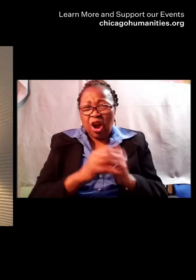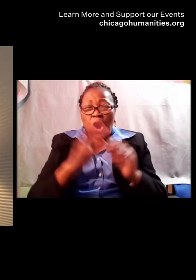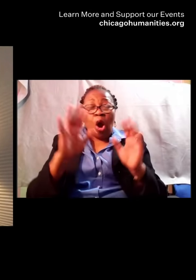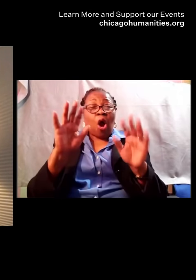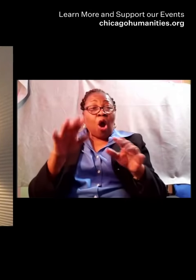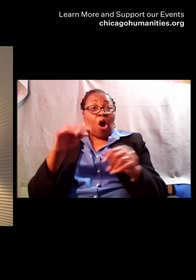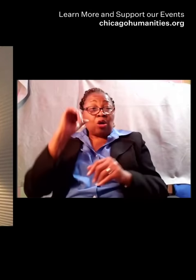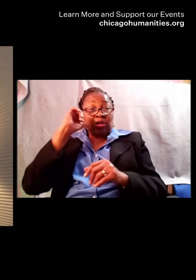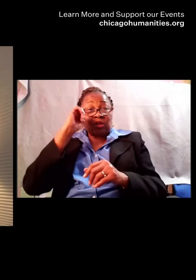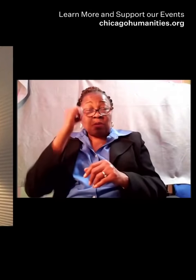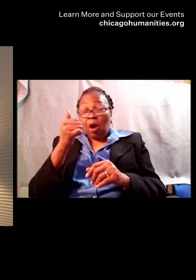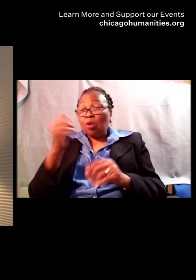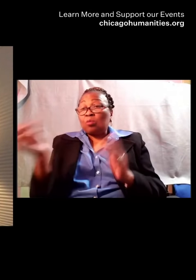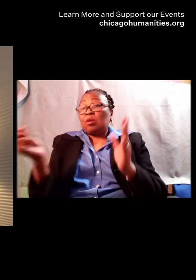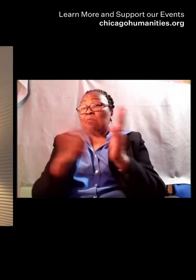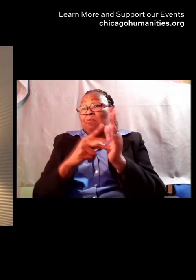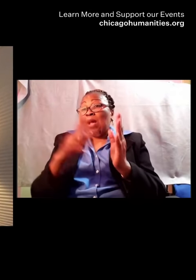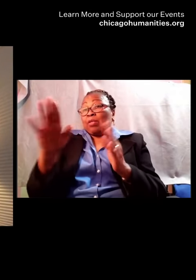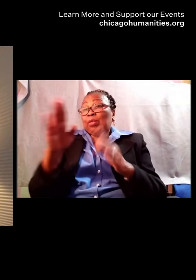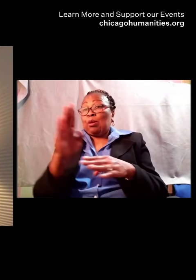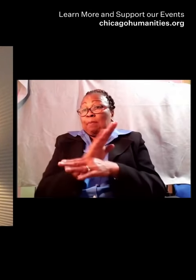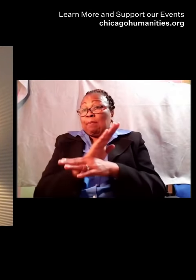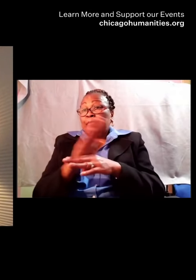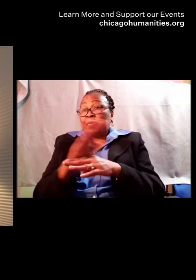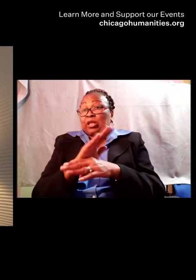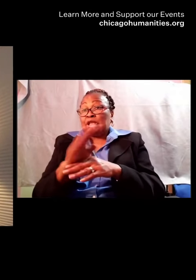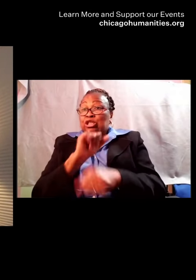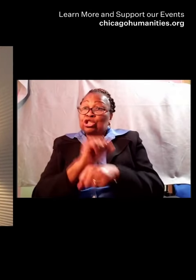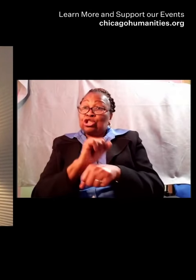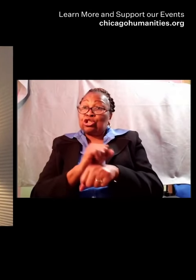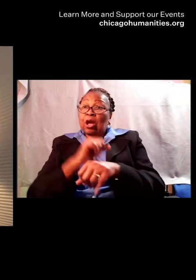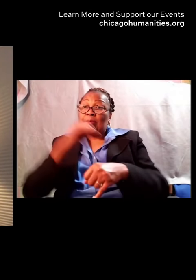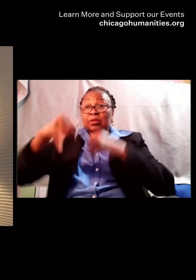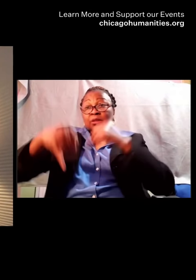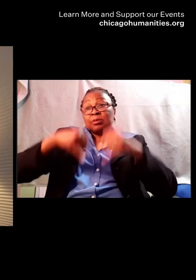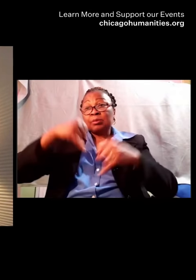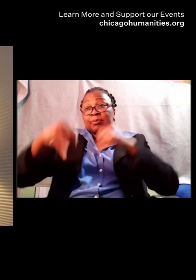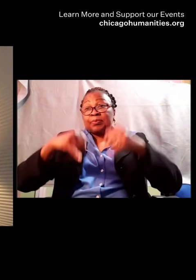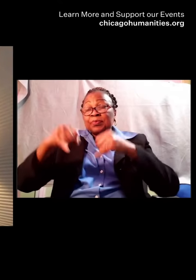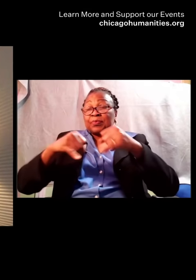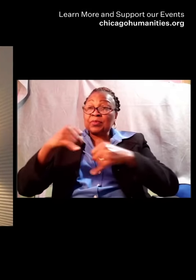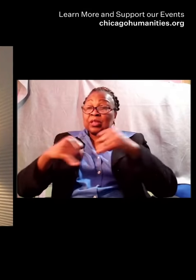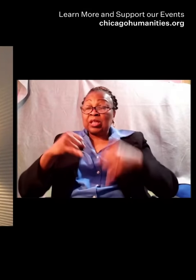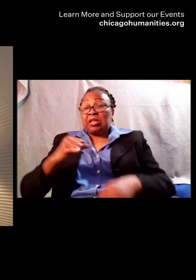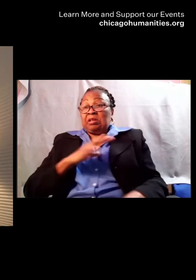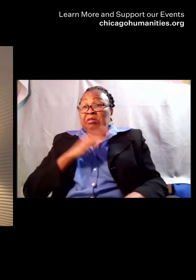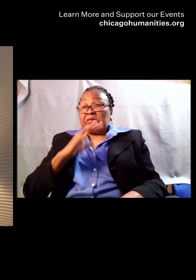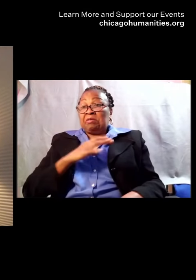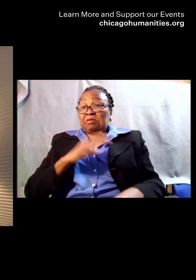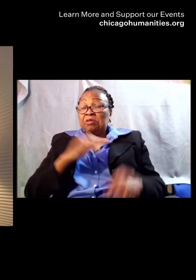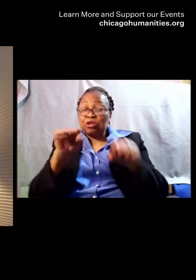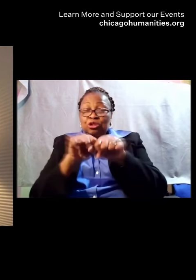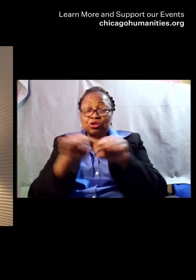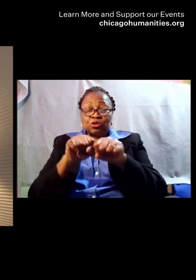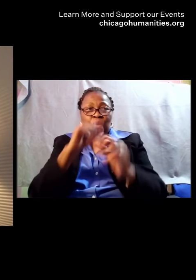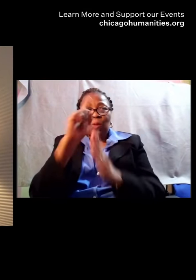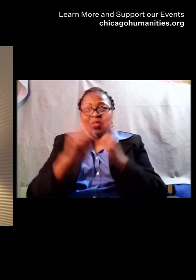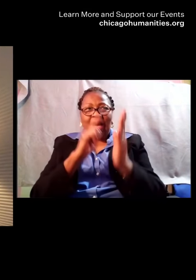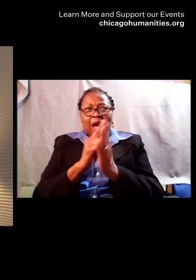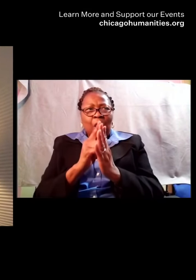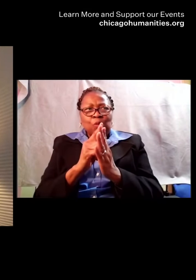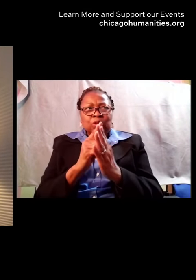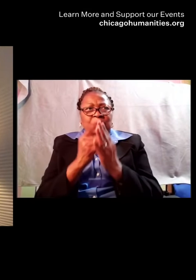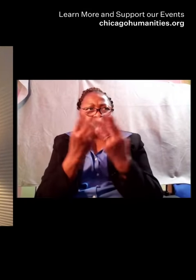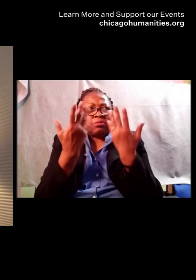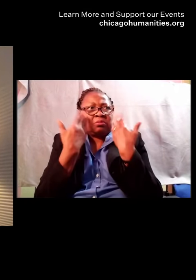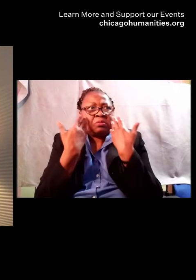in their middle management black and Jimmy Choo's, with hours they can't account for, and first dates blood